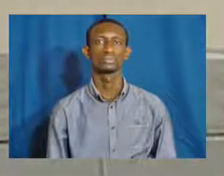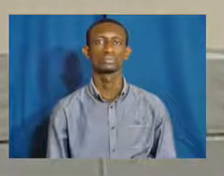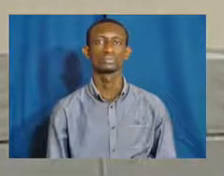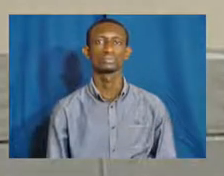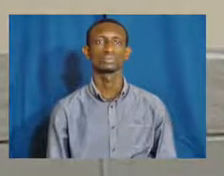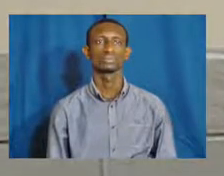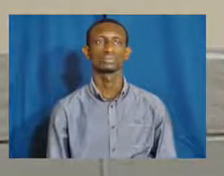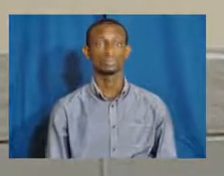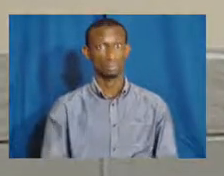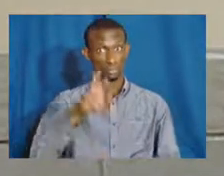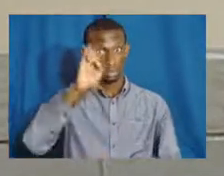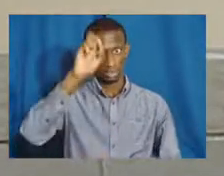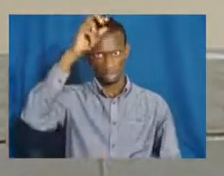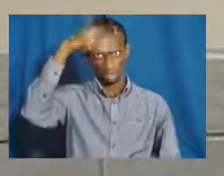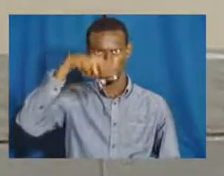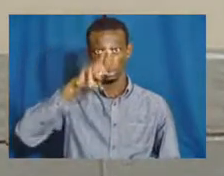Equation